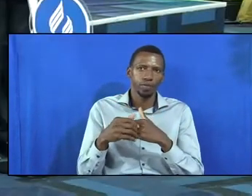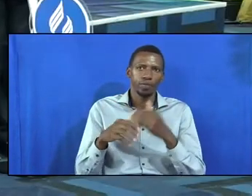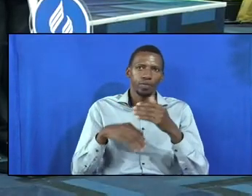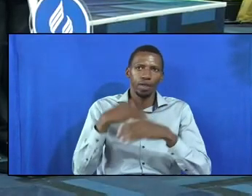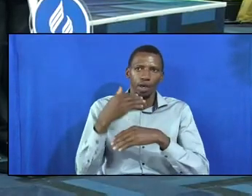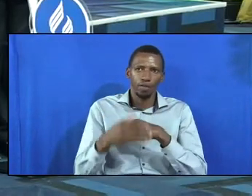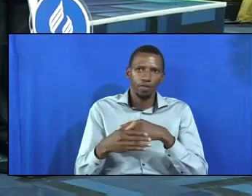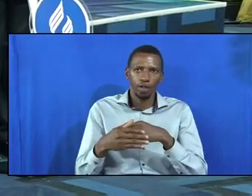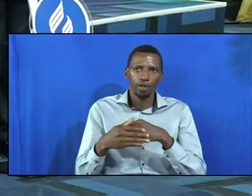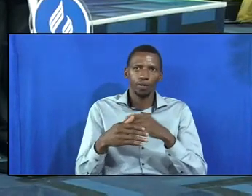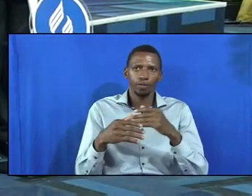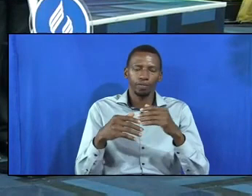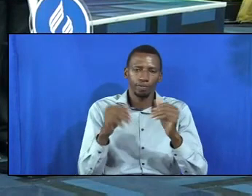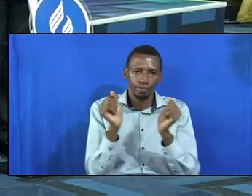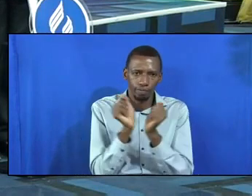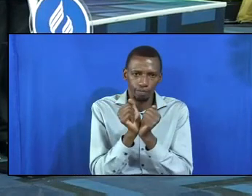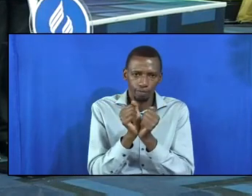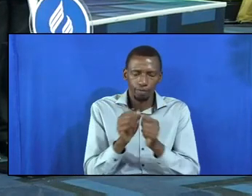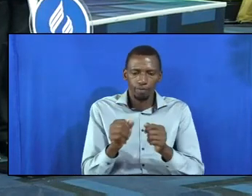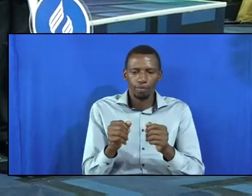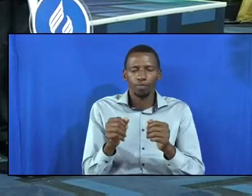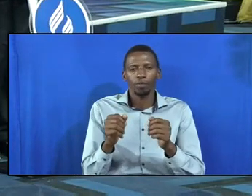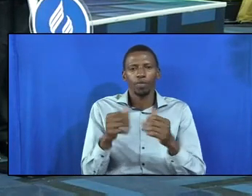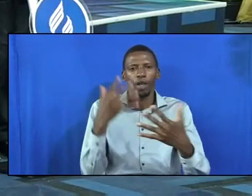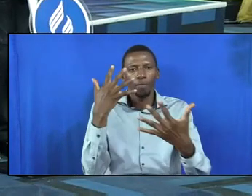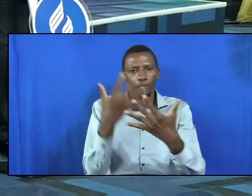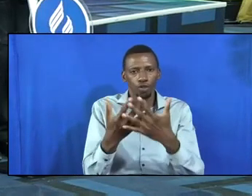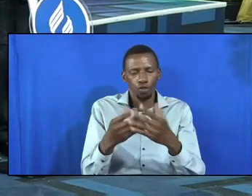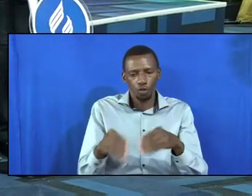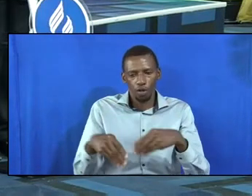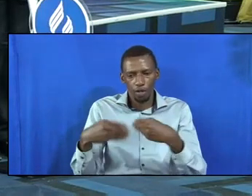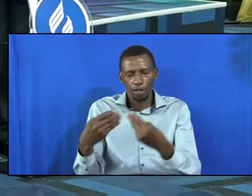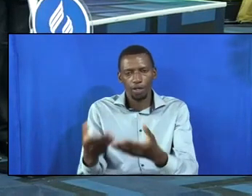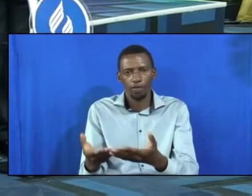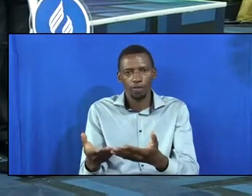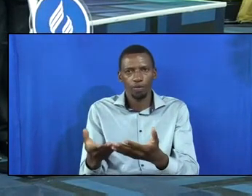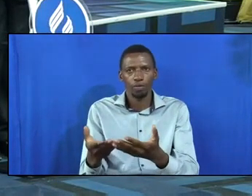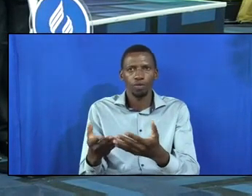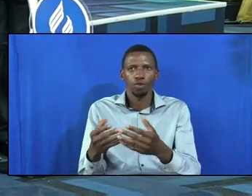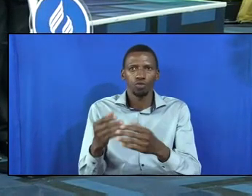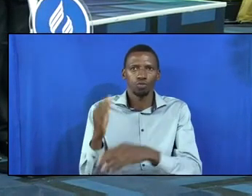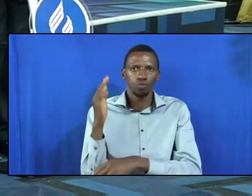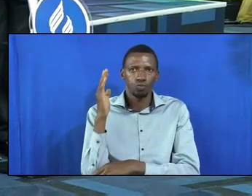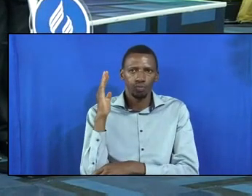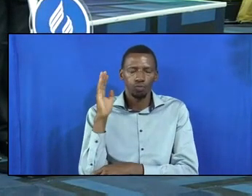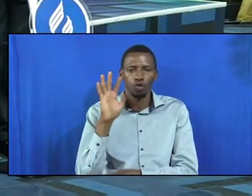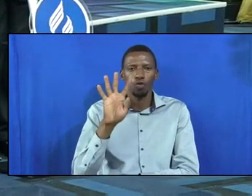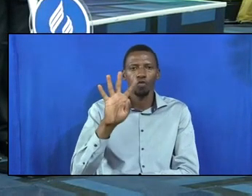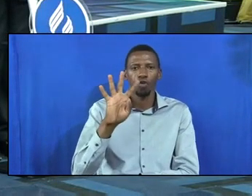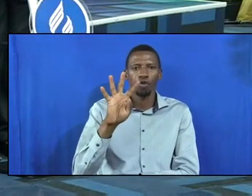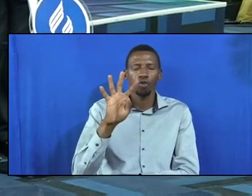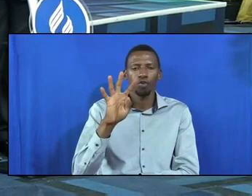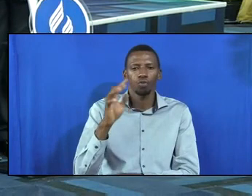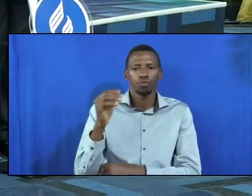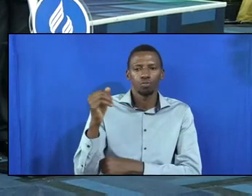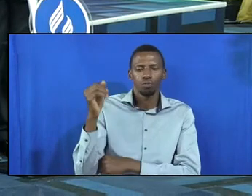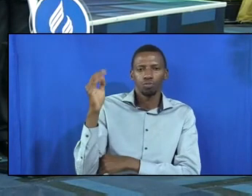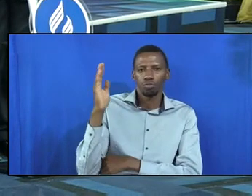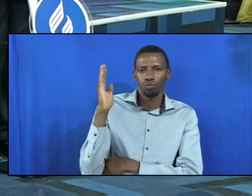put him in prison, handing him over to be guarded by four squads of four soldiers